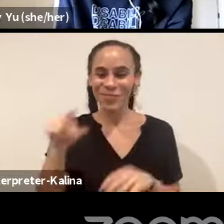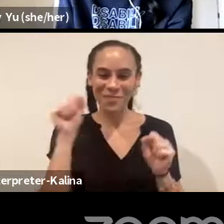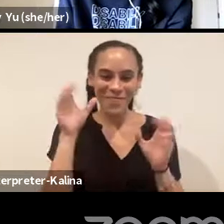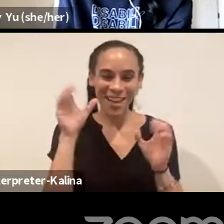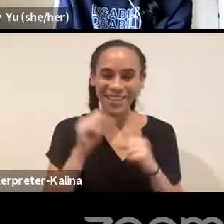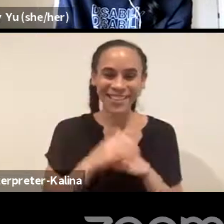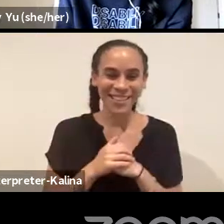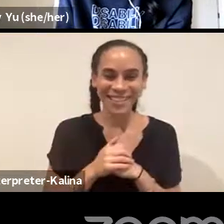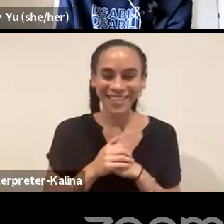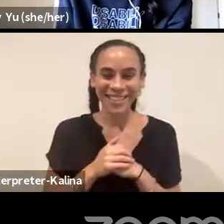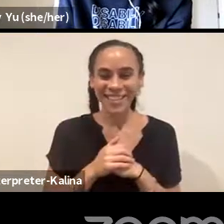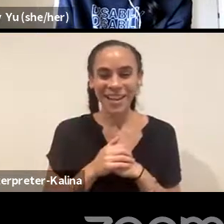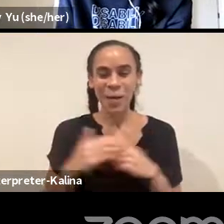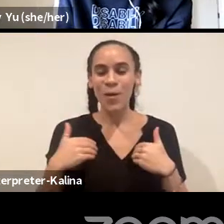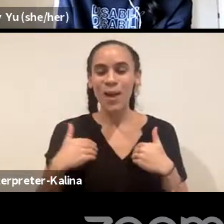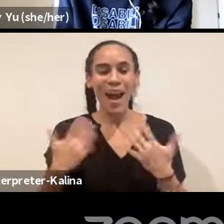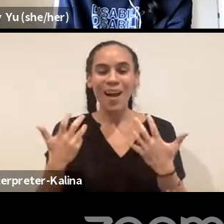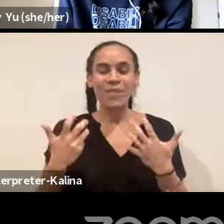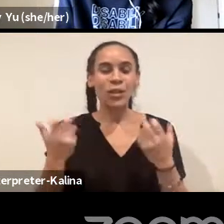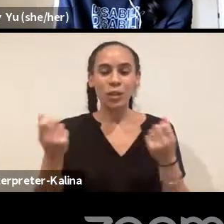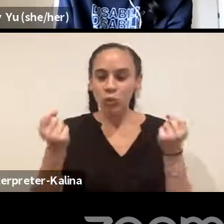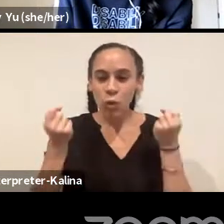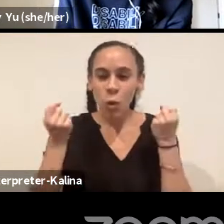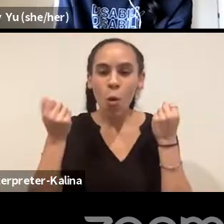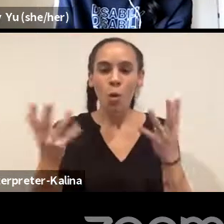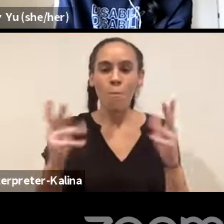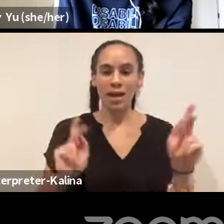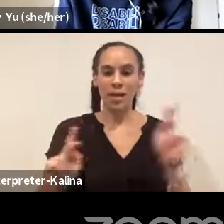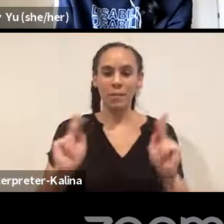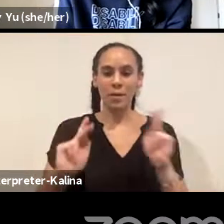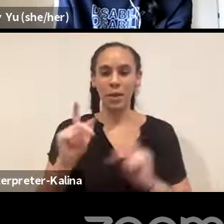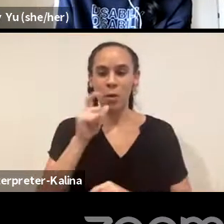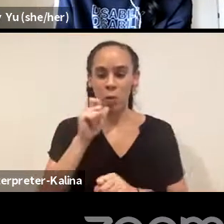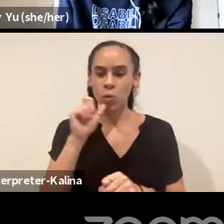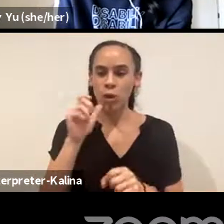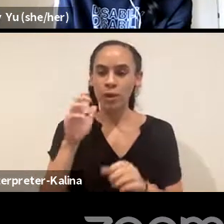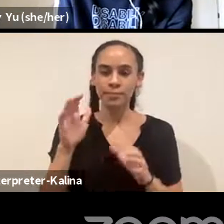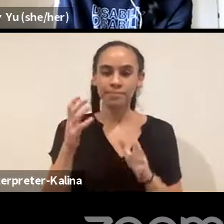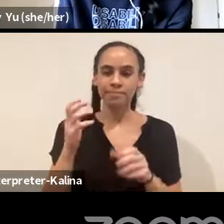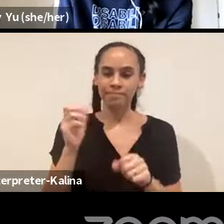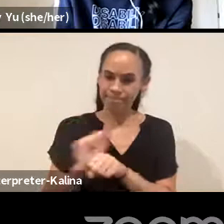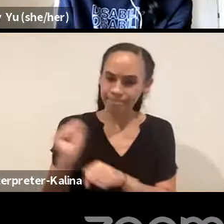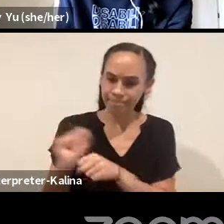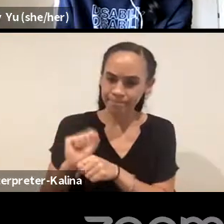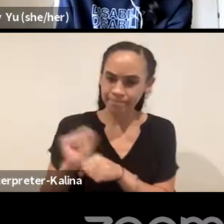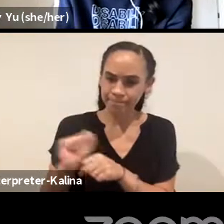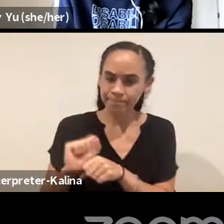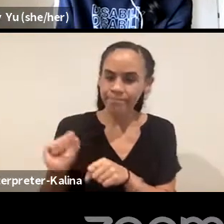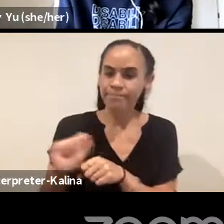We have so many people who are doing this work here on this call. Would you